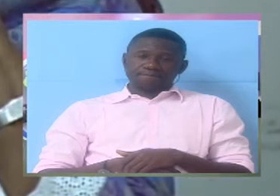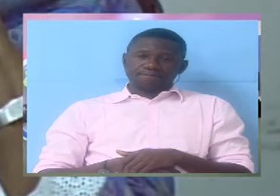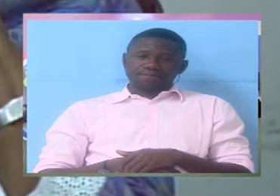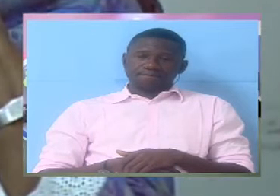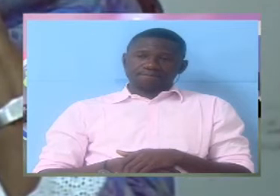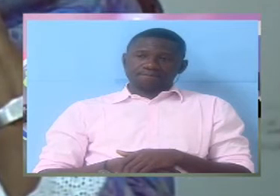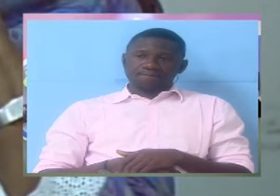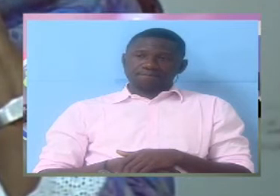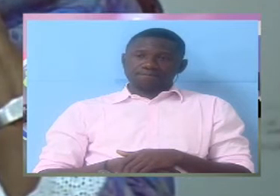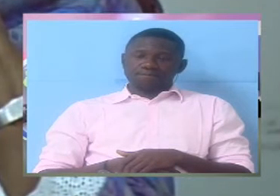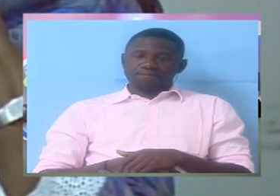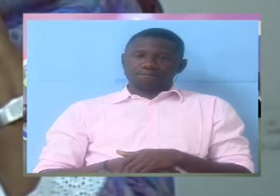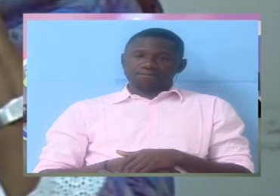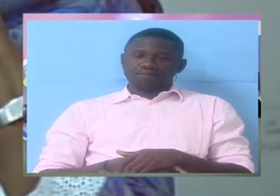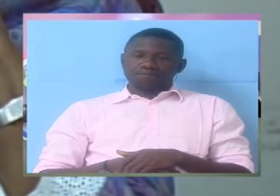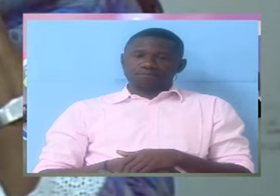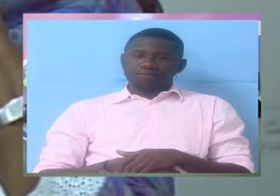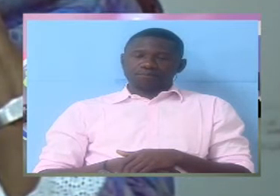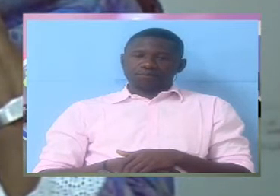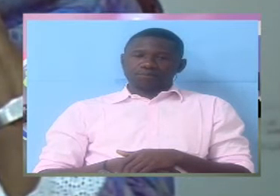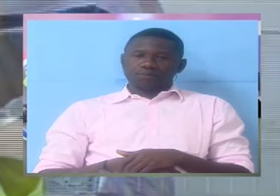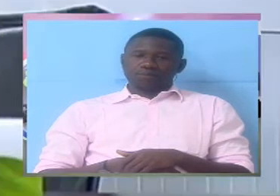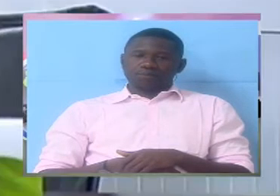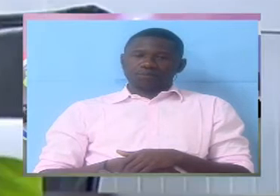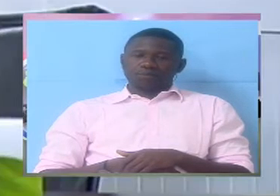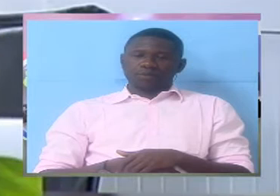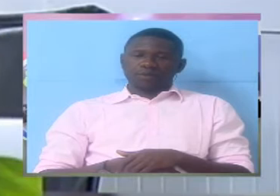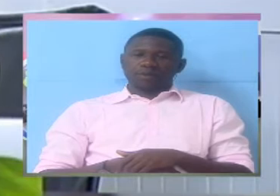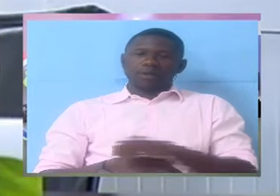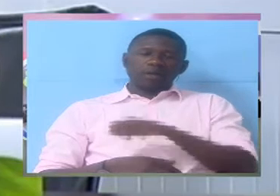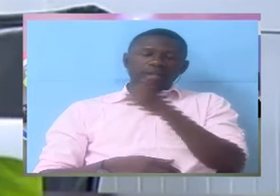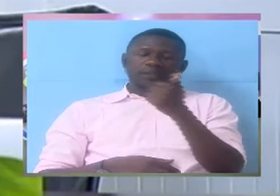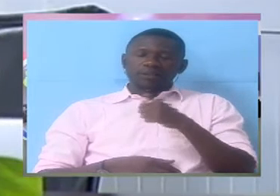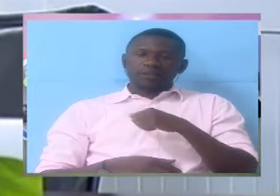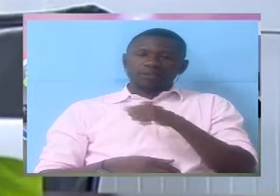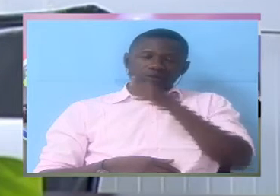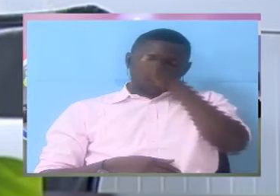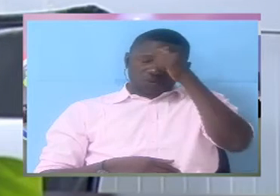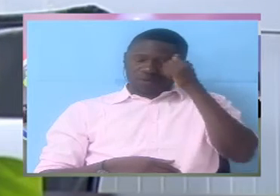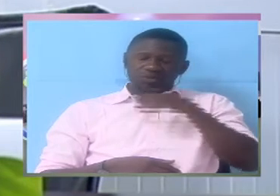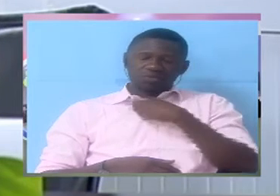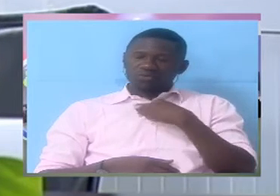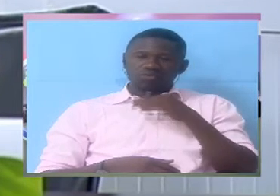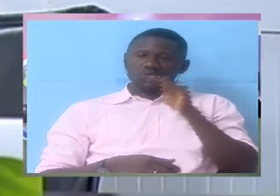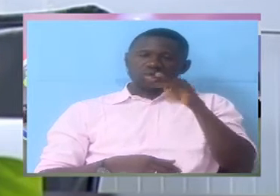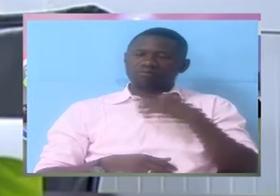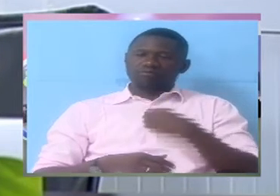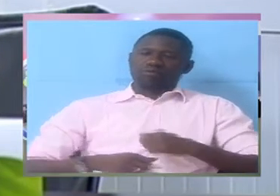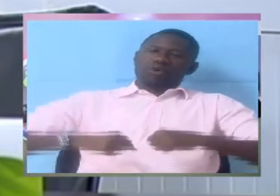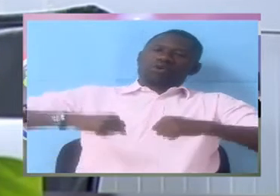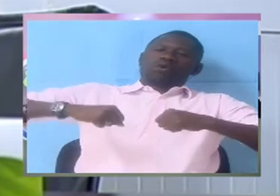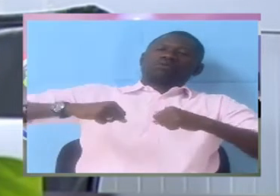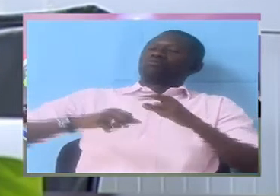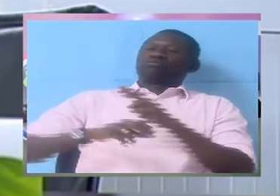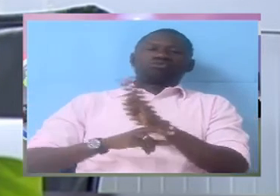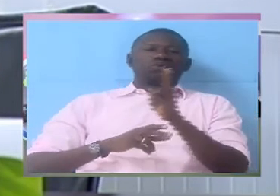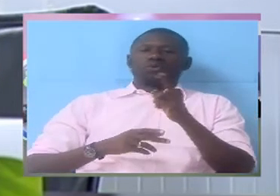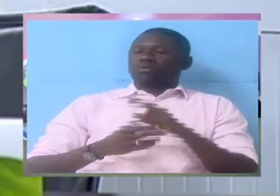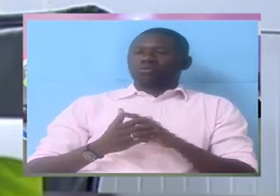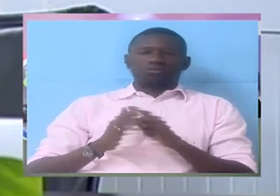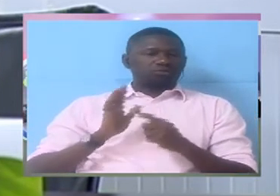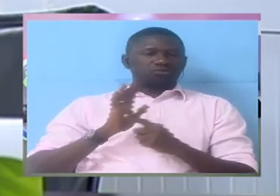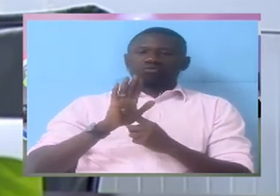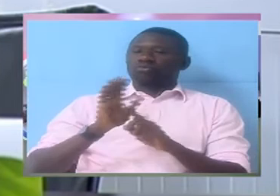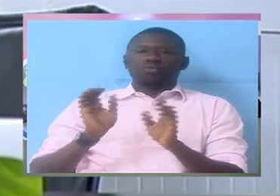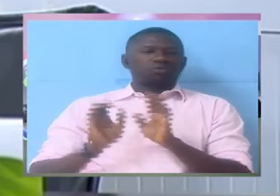e banko la kullo din karim bundale ye. And the service doesn't call for bragging. Adun do ku bunda ñi mam fayito